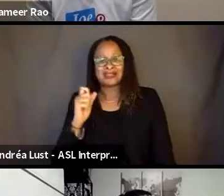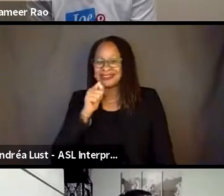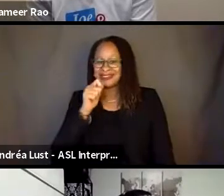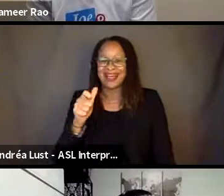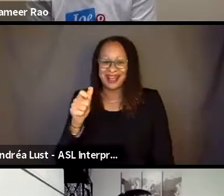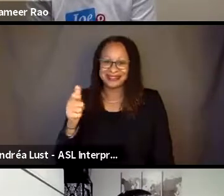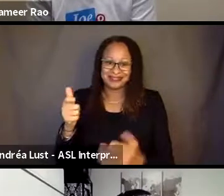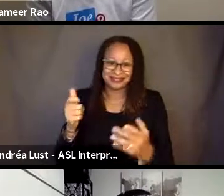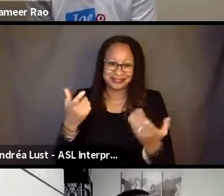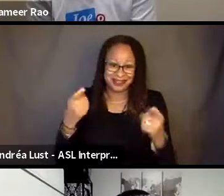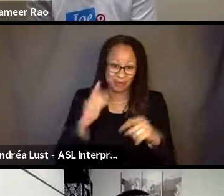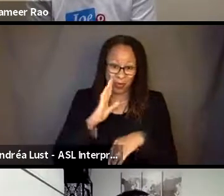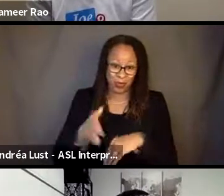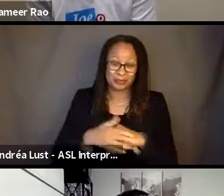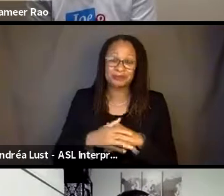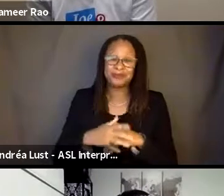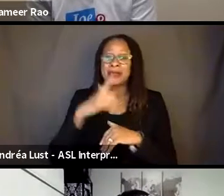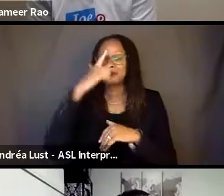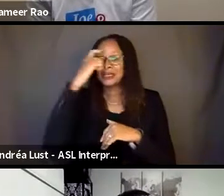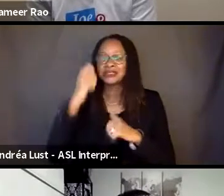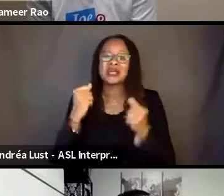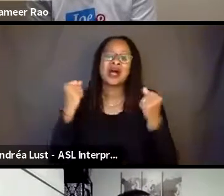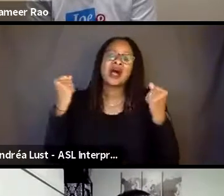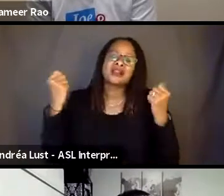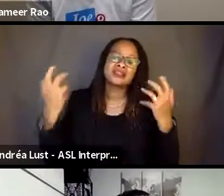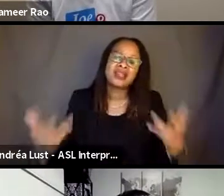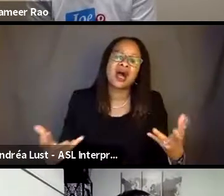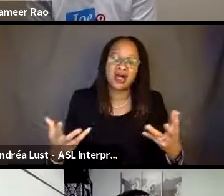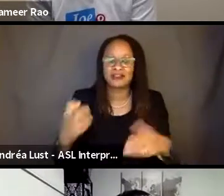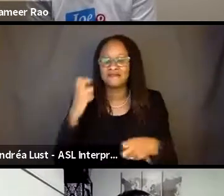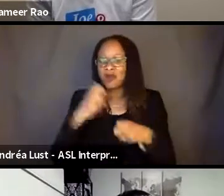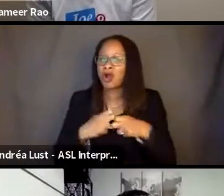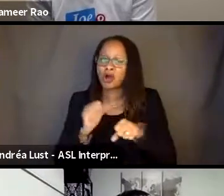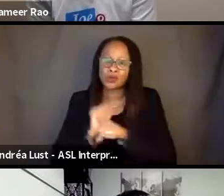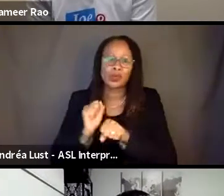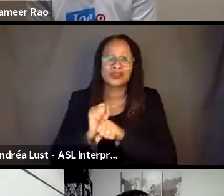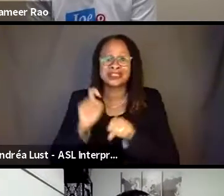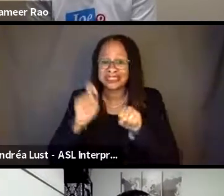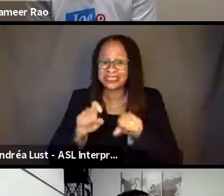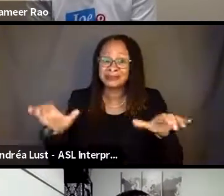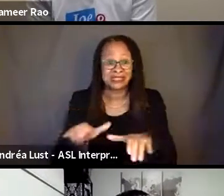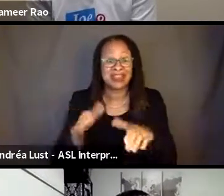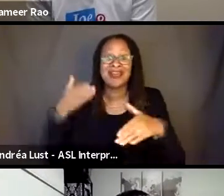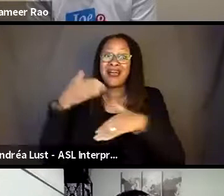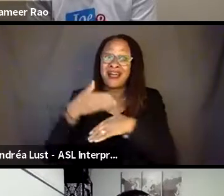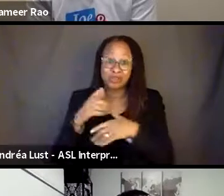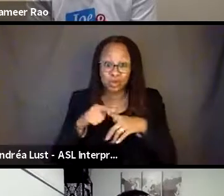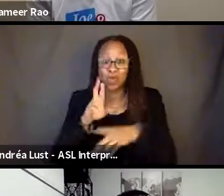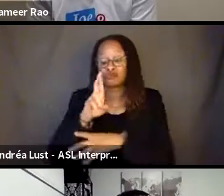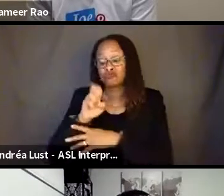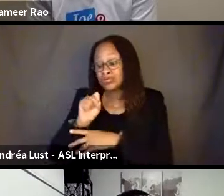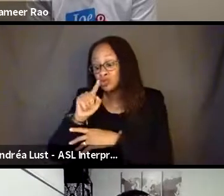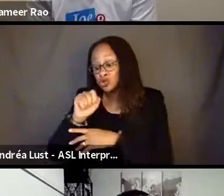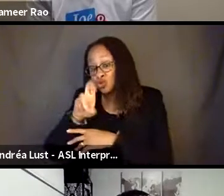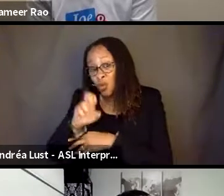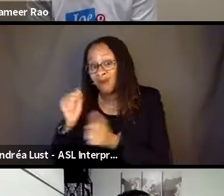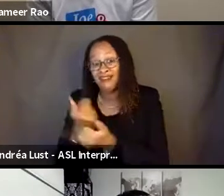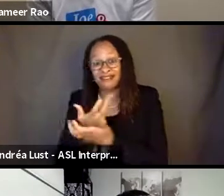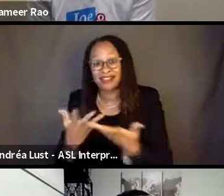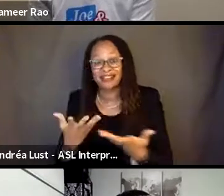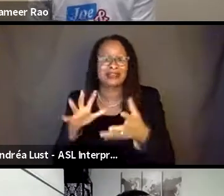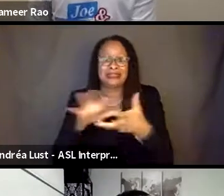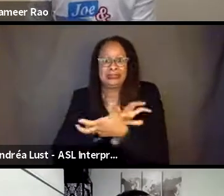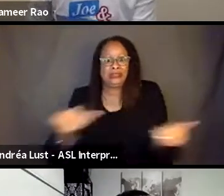it. Because there's a lot of hard work that has to be done to restore all that has been